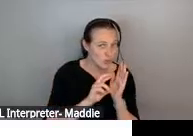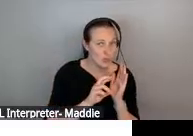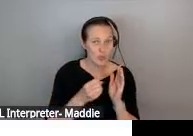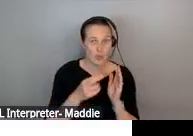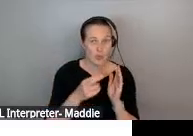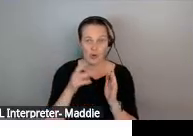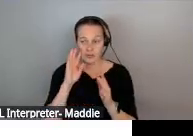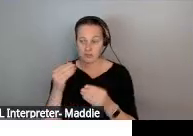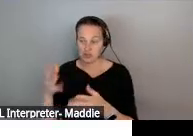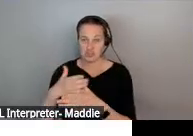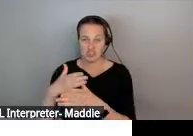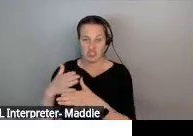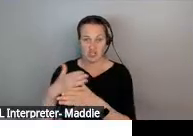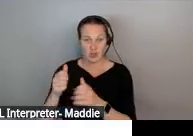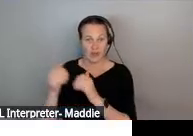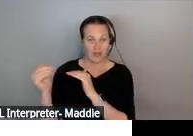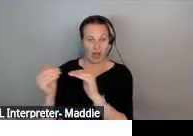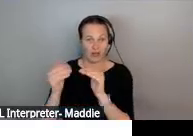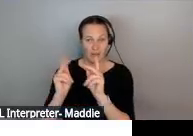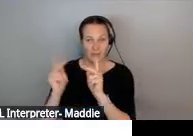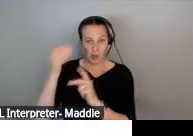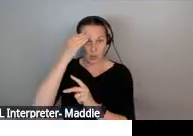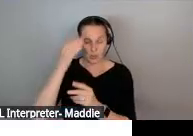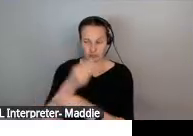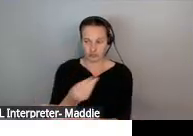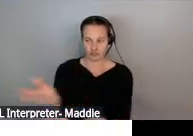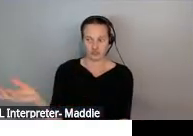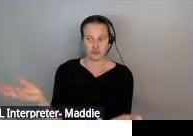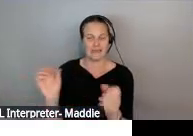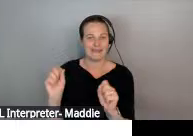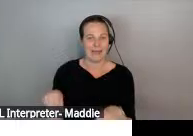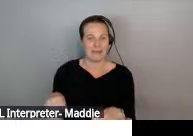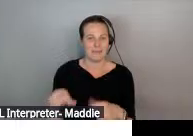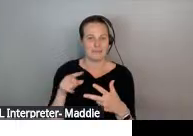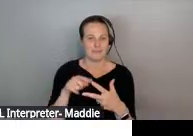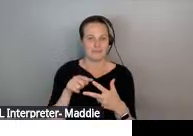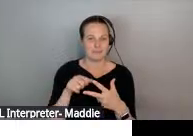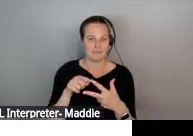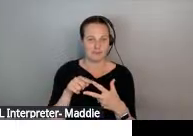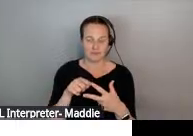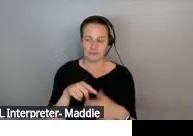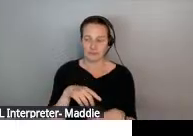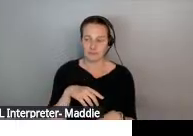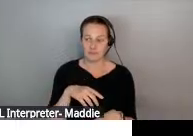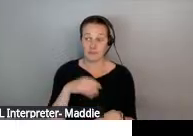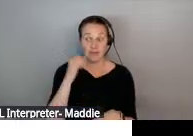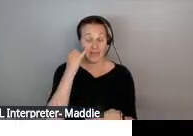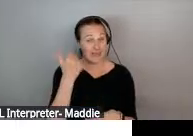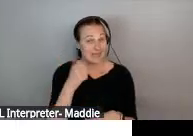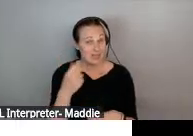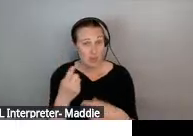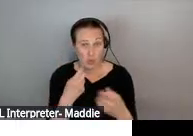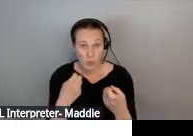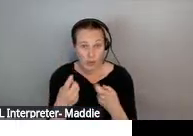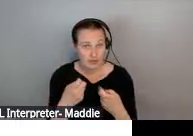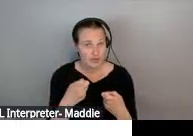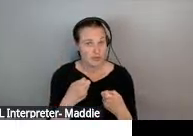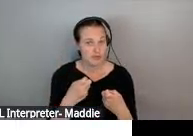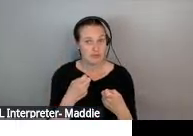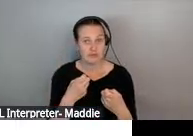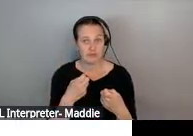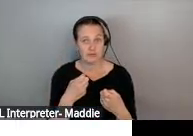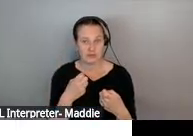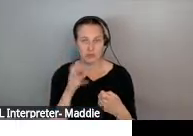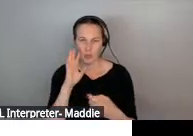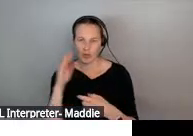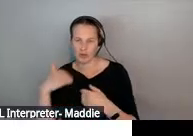colleagues or people you know in the field. If you have questions, if you want to, of course, we'll have some Q&A